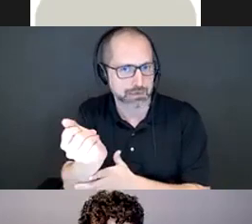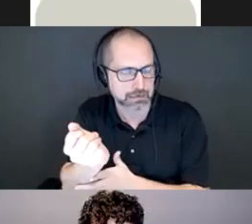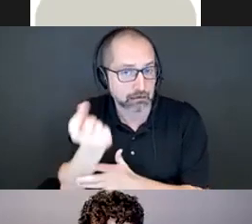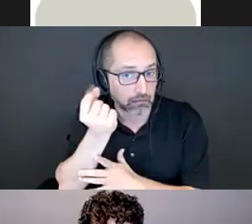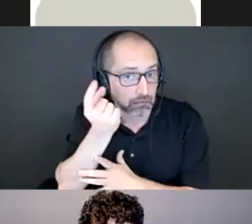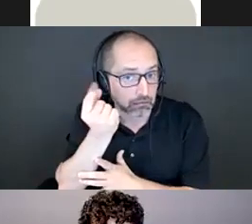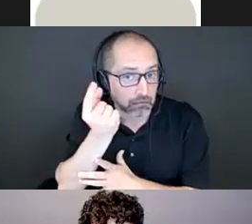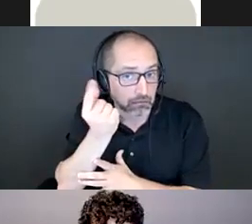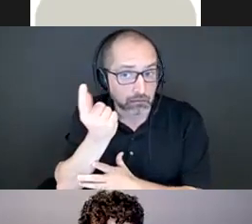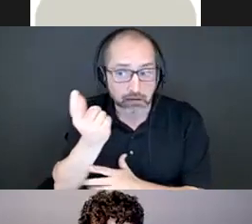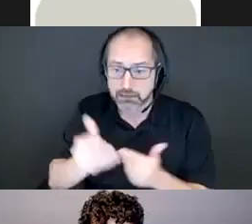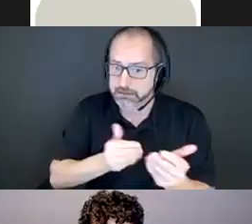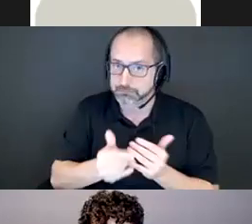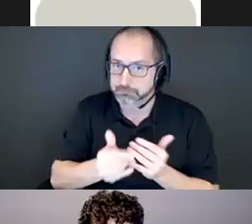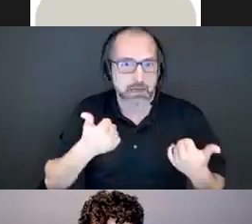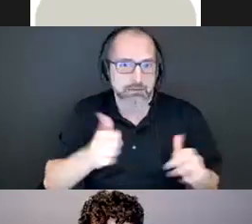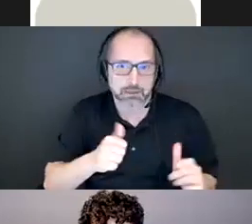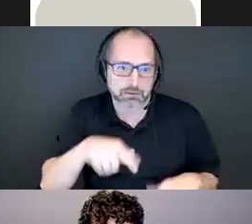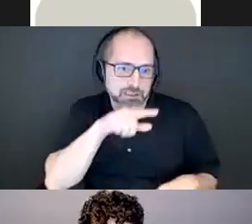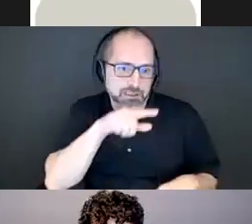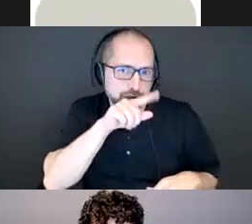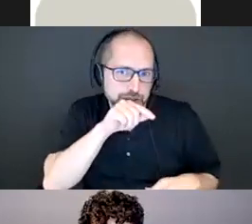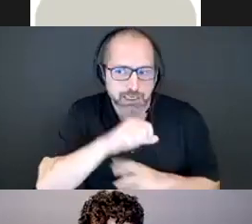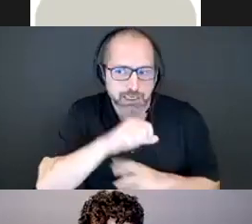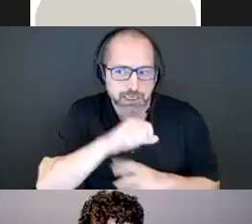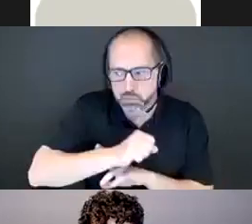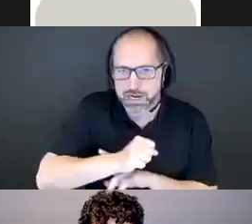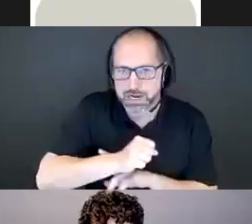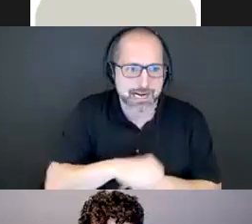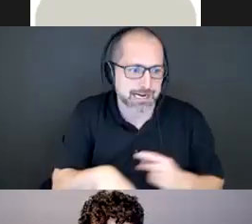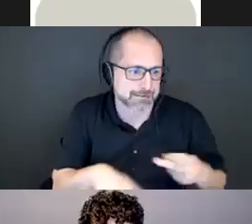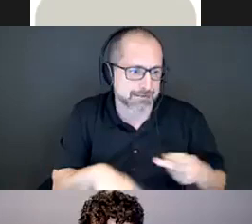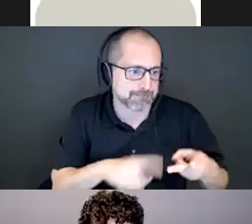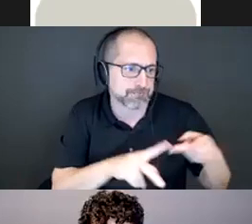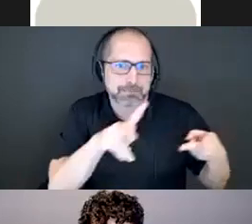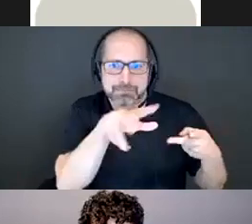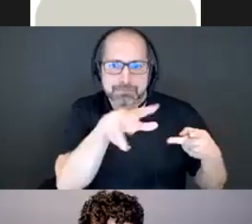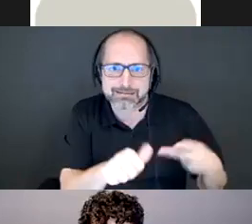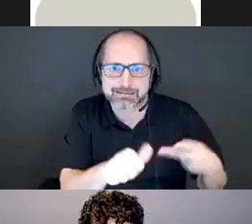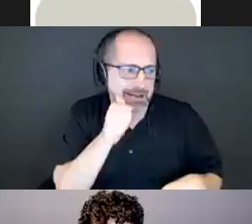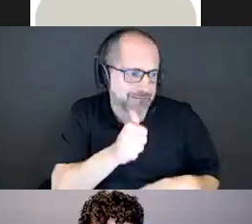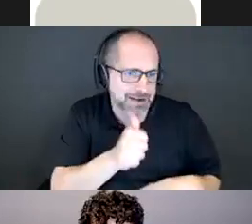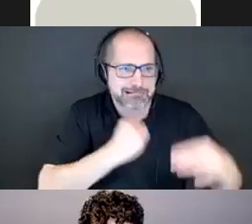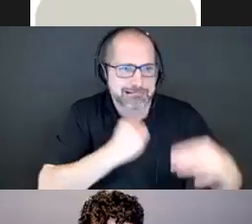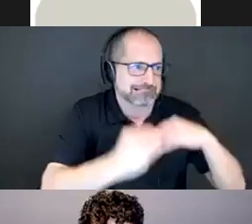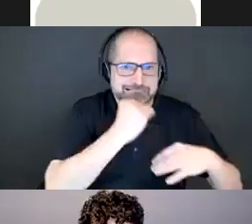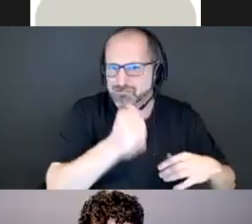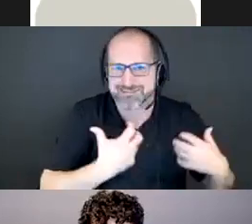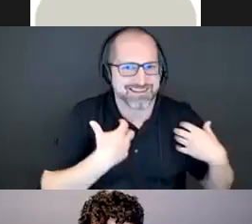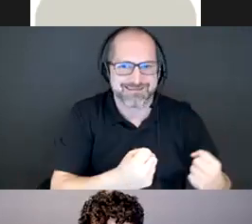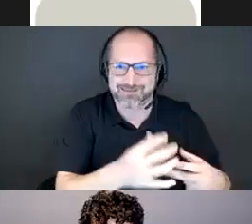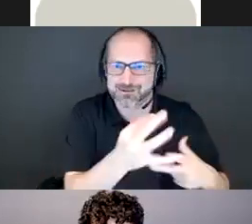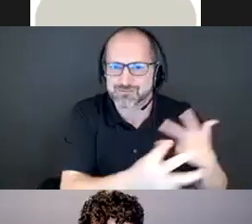that you might be eating chicken wings and pizza every day, making not very good